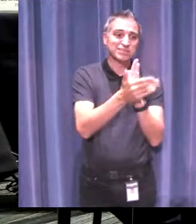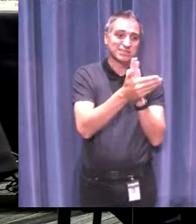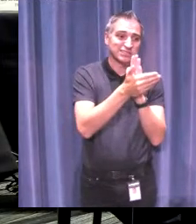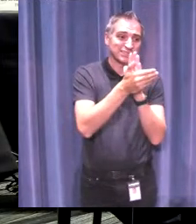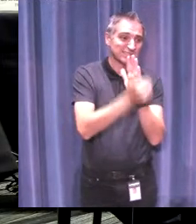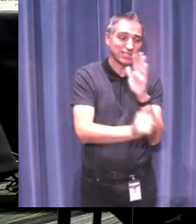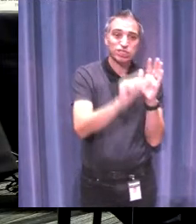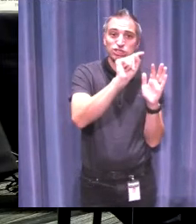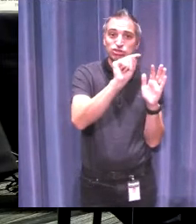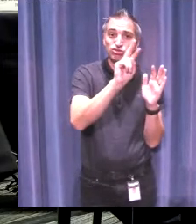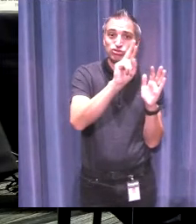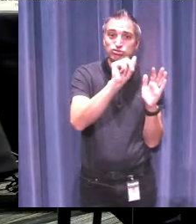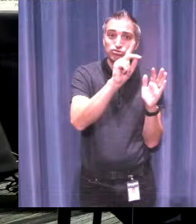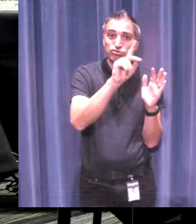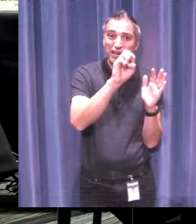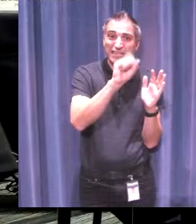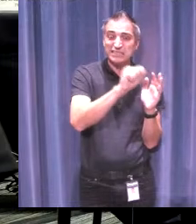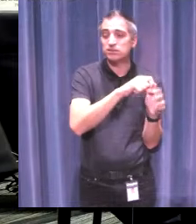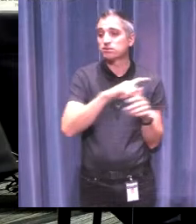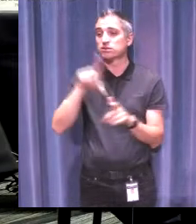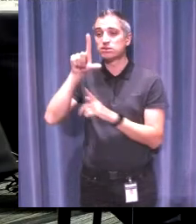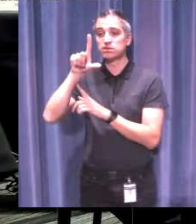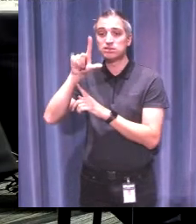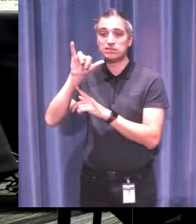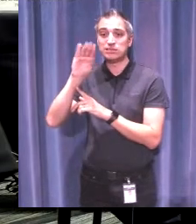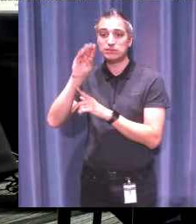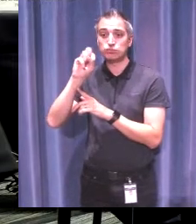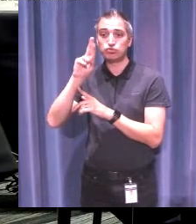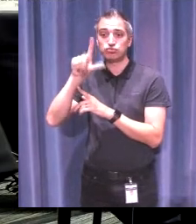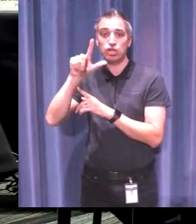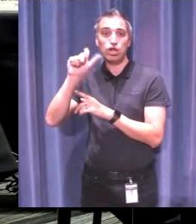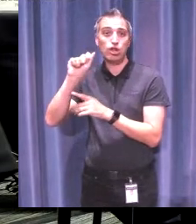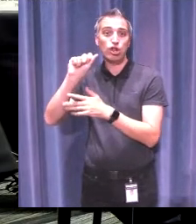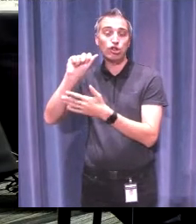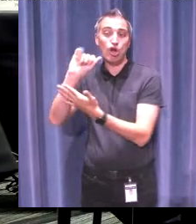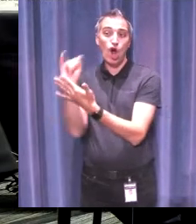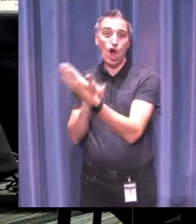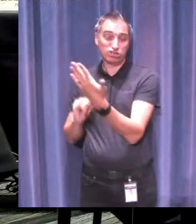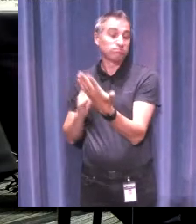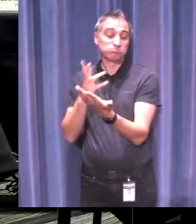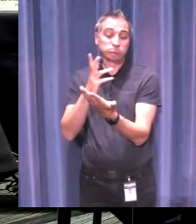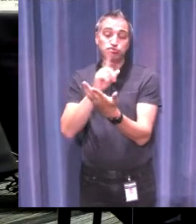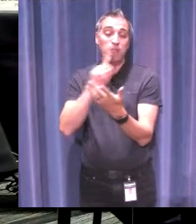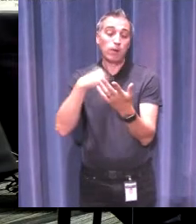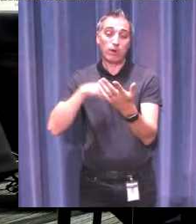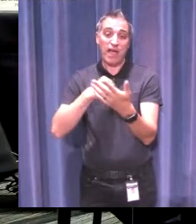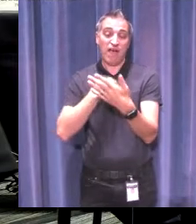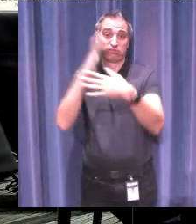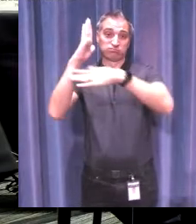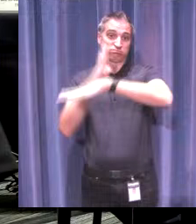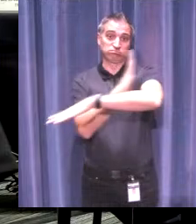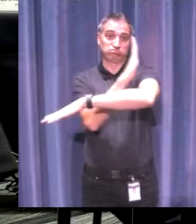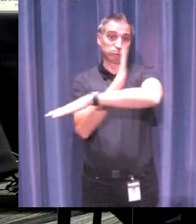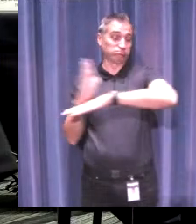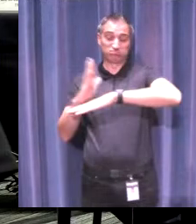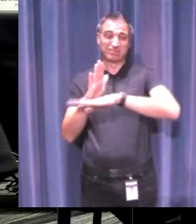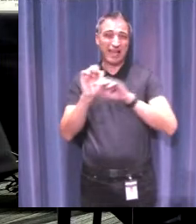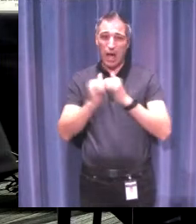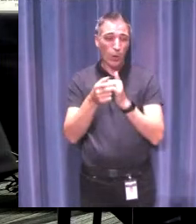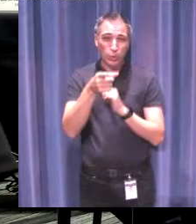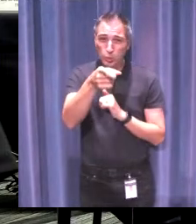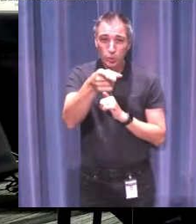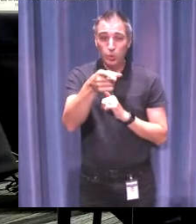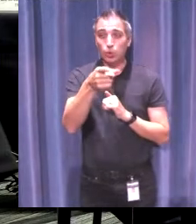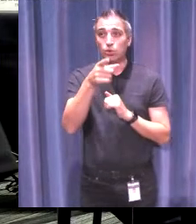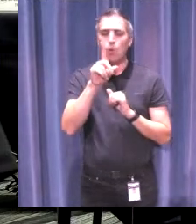trades to liberal arts, honestly. We have students, we have a broad array. So how would you, or